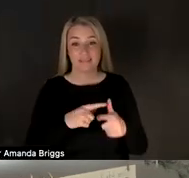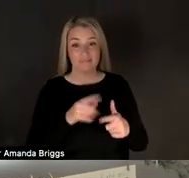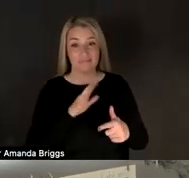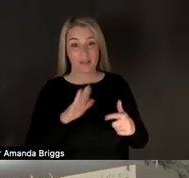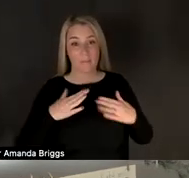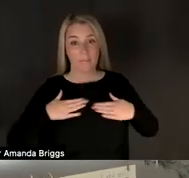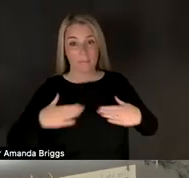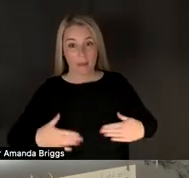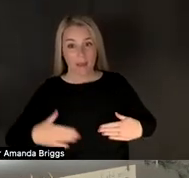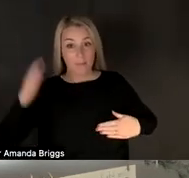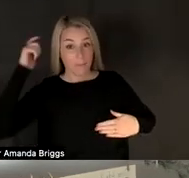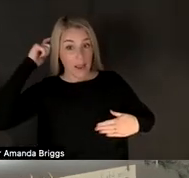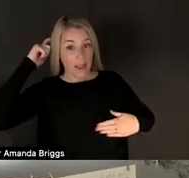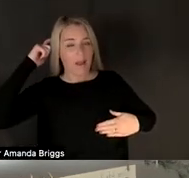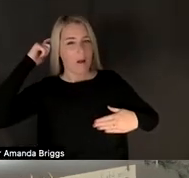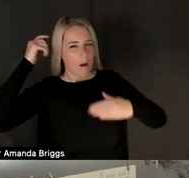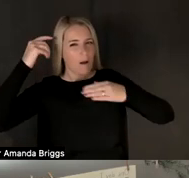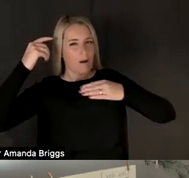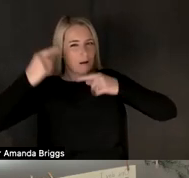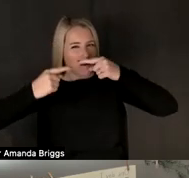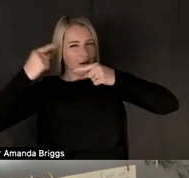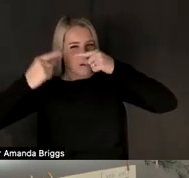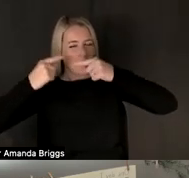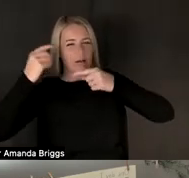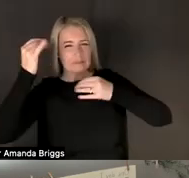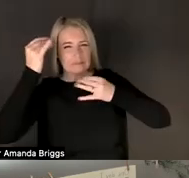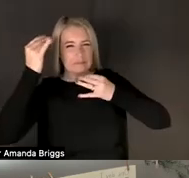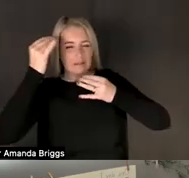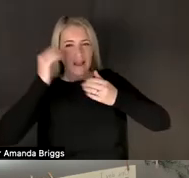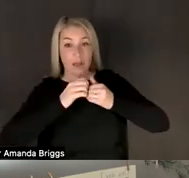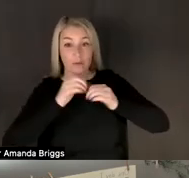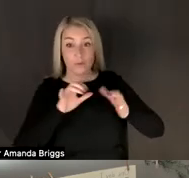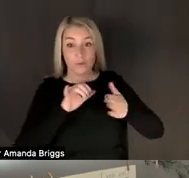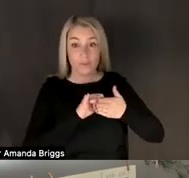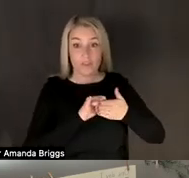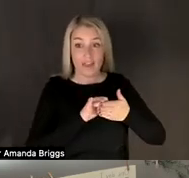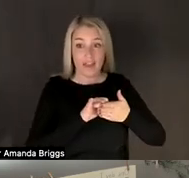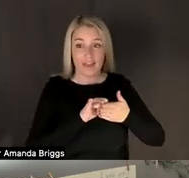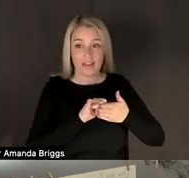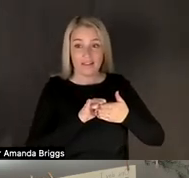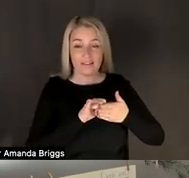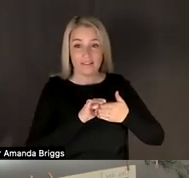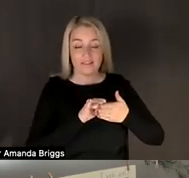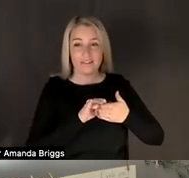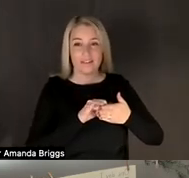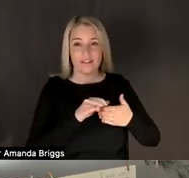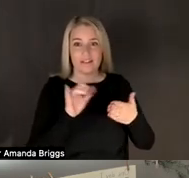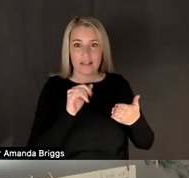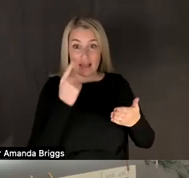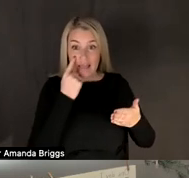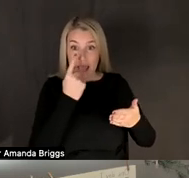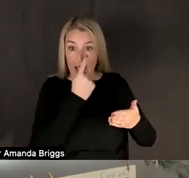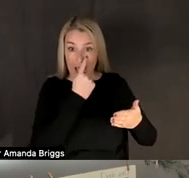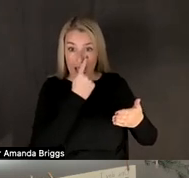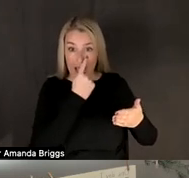process how the brain and how to do that movement of reading. The eyes have to move in the direction.